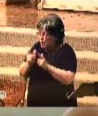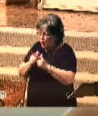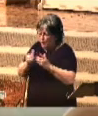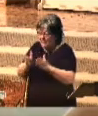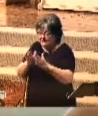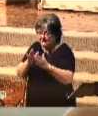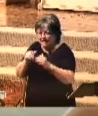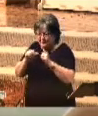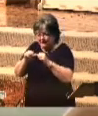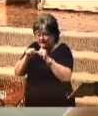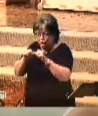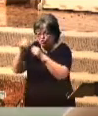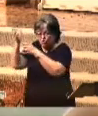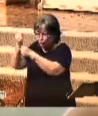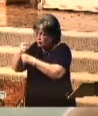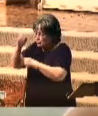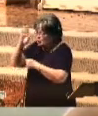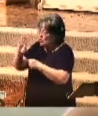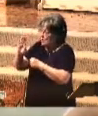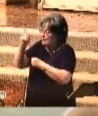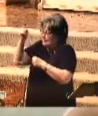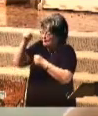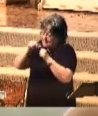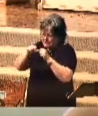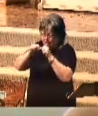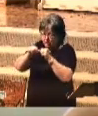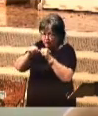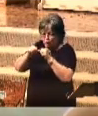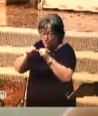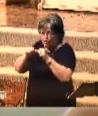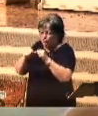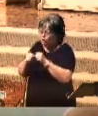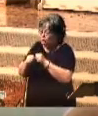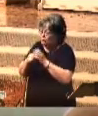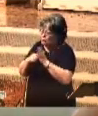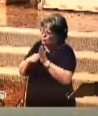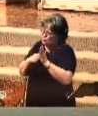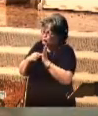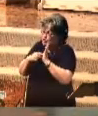continued to trust God, and he continued to show himself faithful. You see,